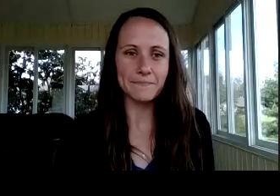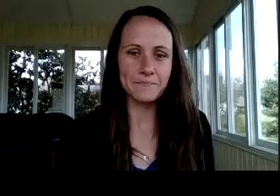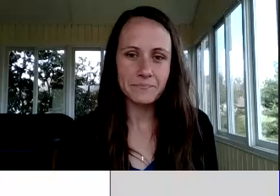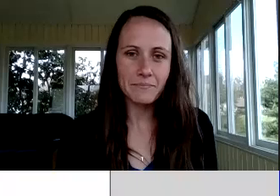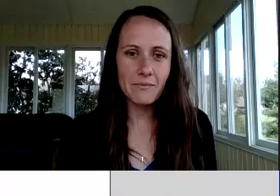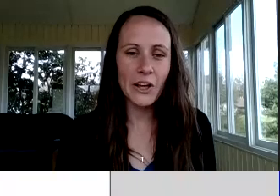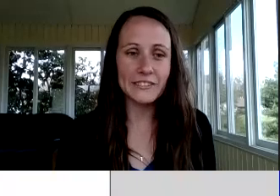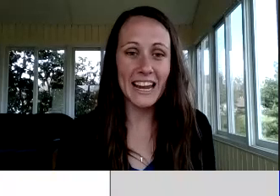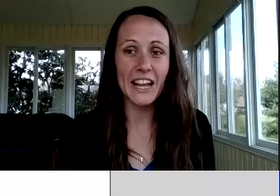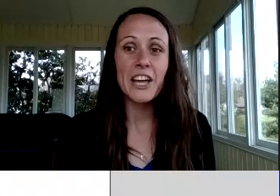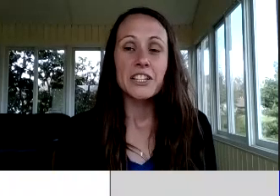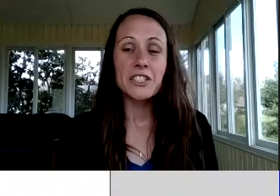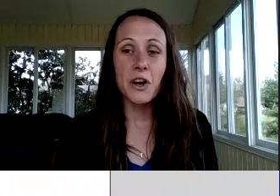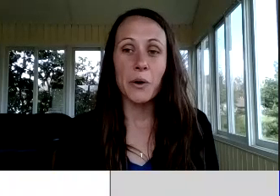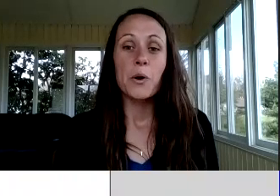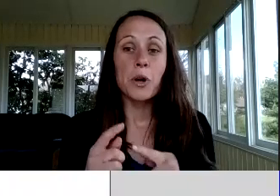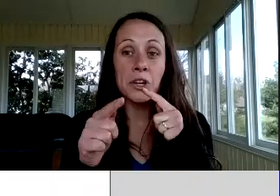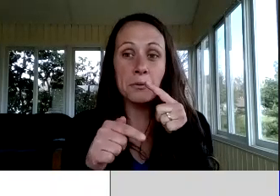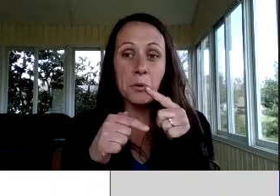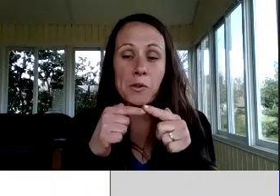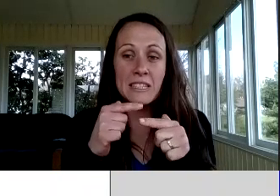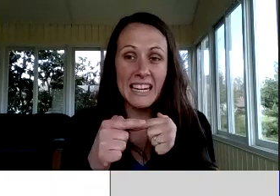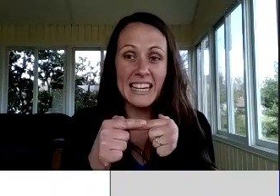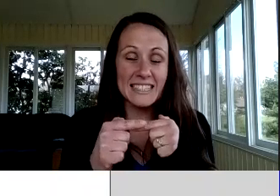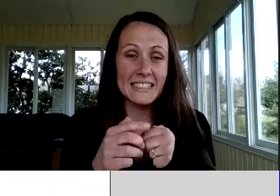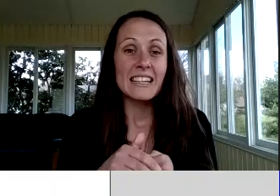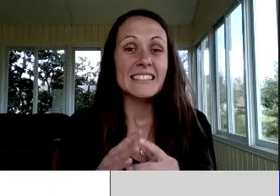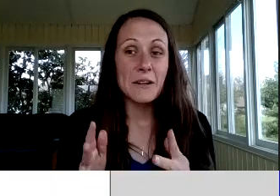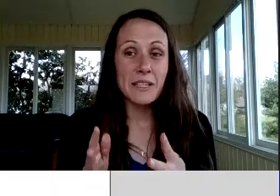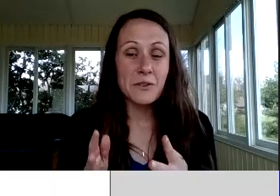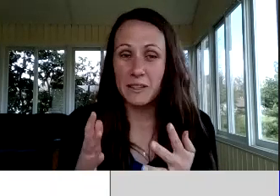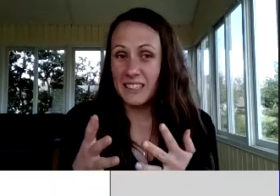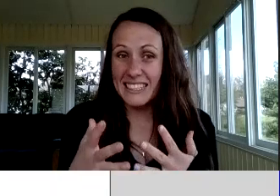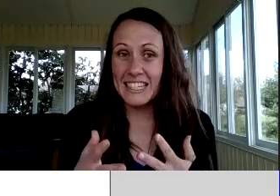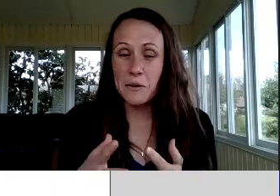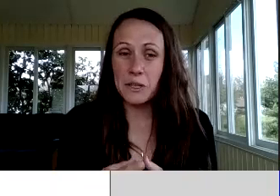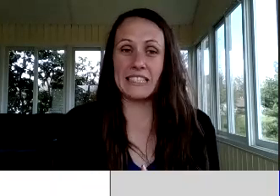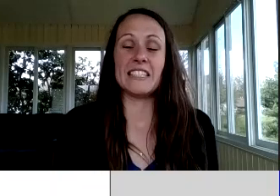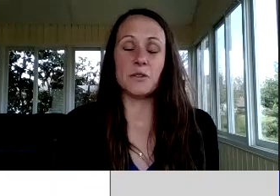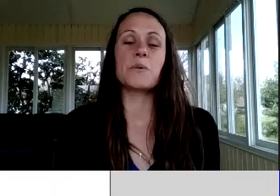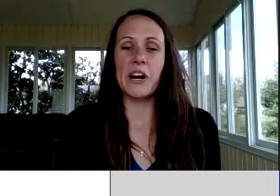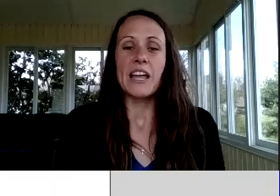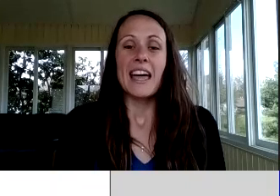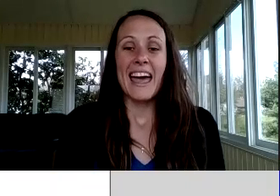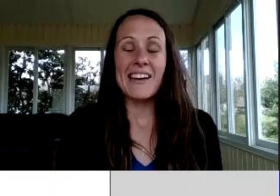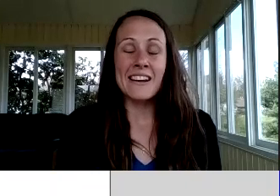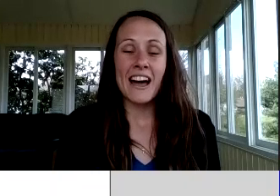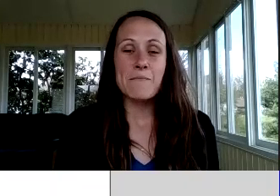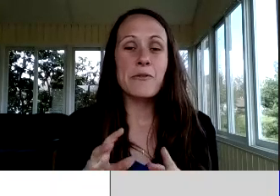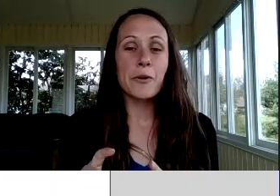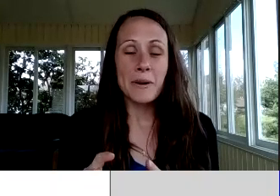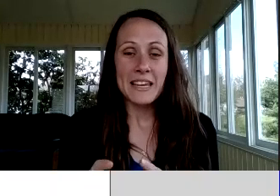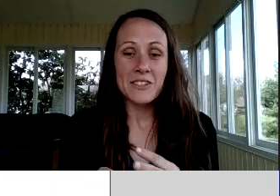together. All right. So we're going to roll a dice, like we do with our silly words at school.